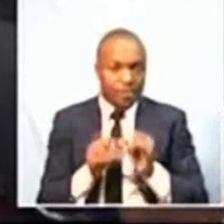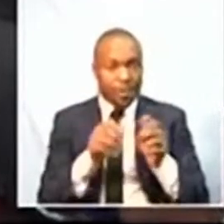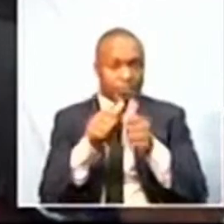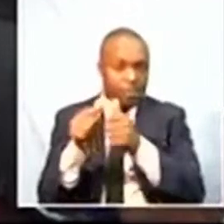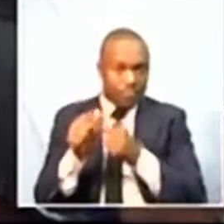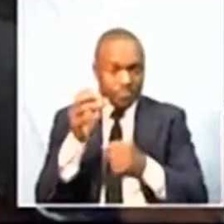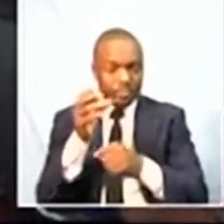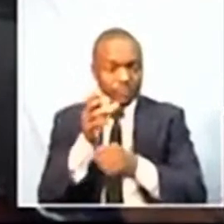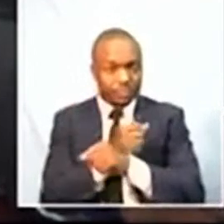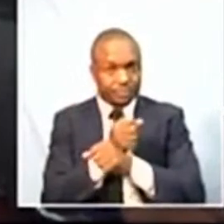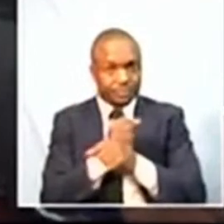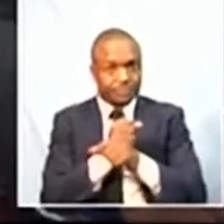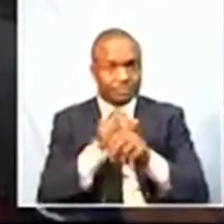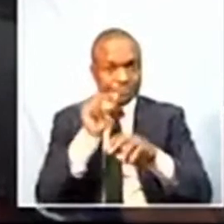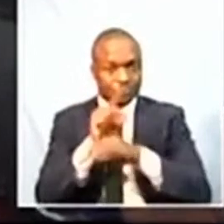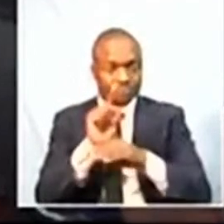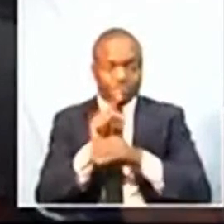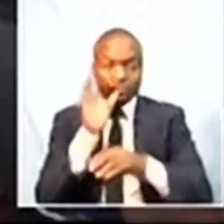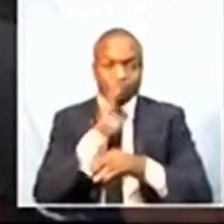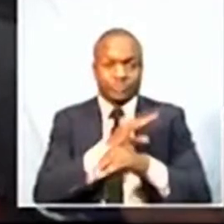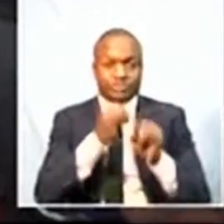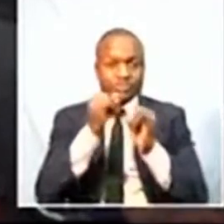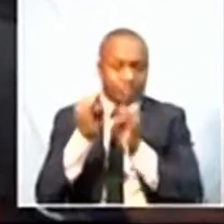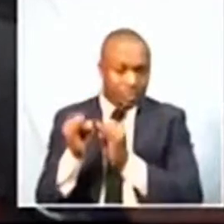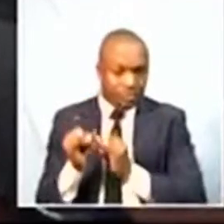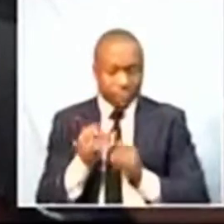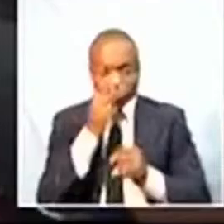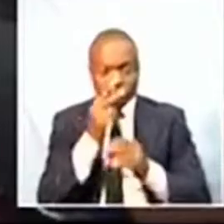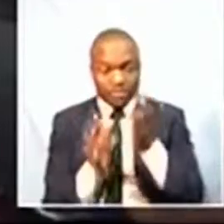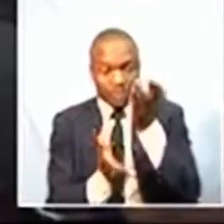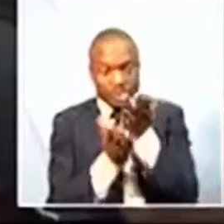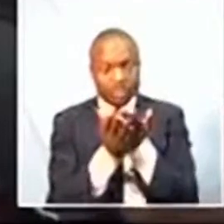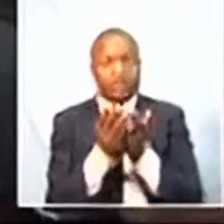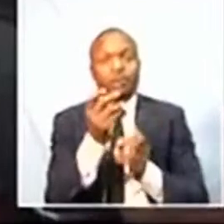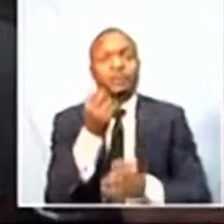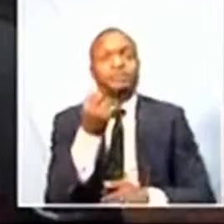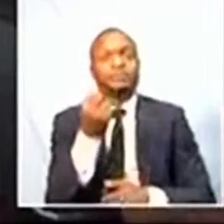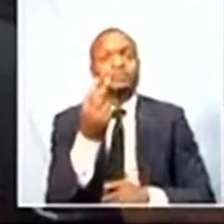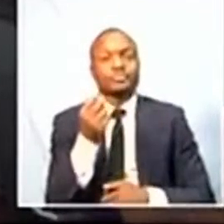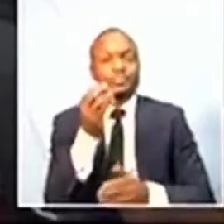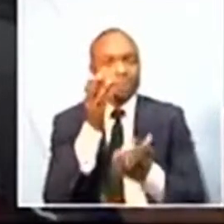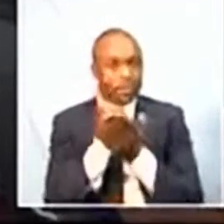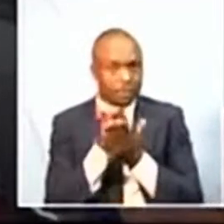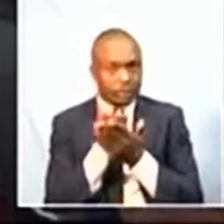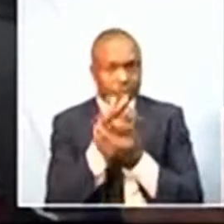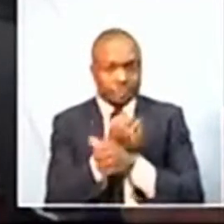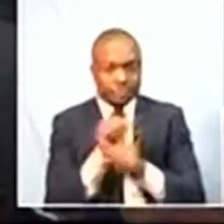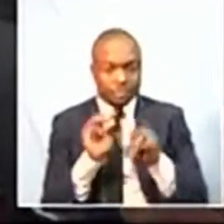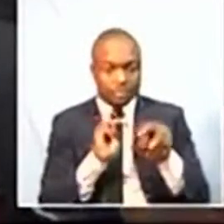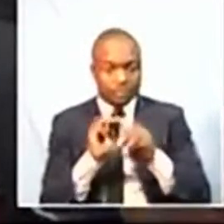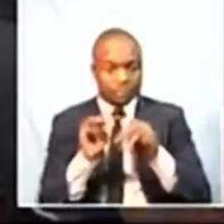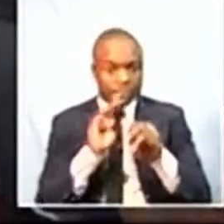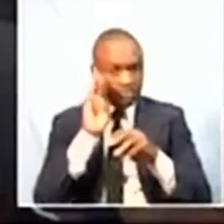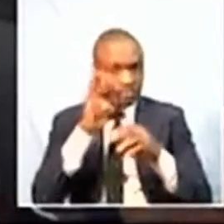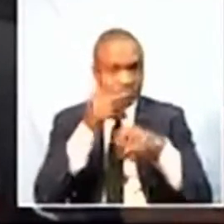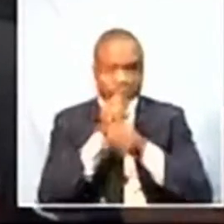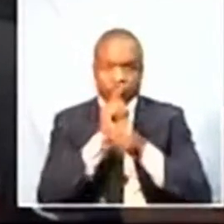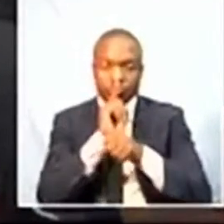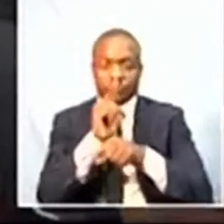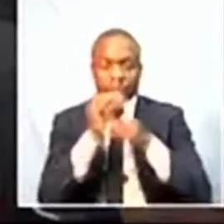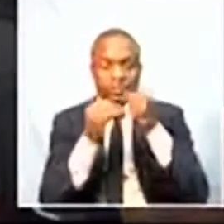the projects have been implemented. Refer to Appendix 12. The major measure, management will endeavor to